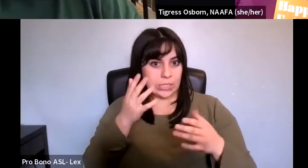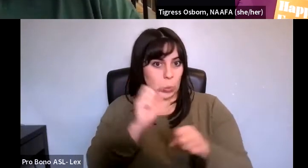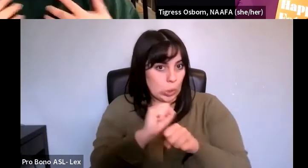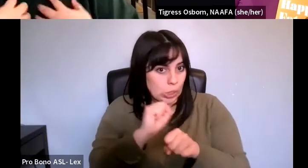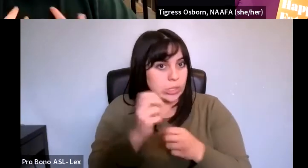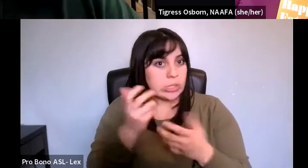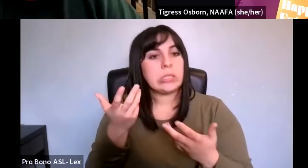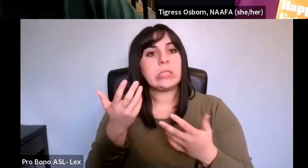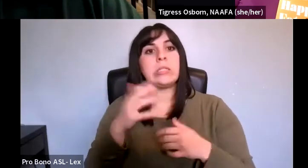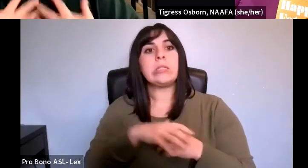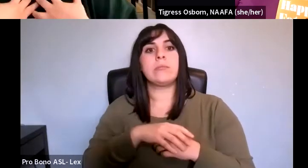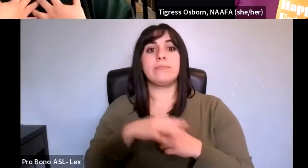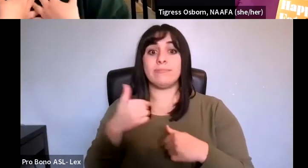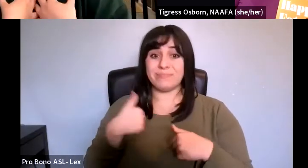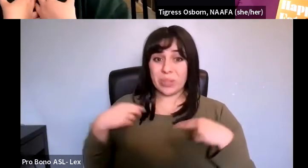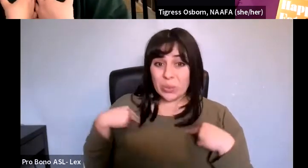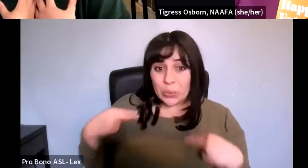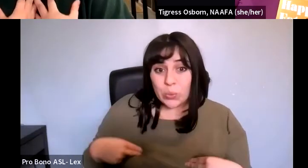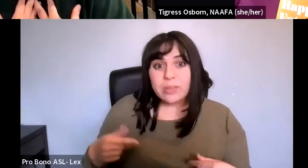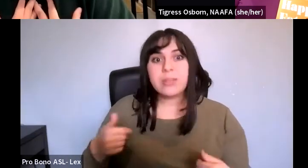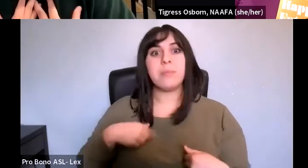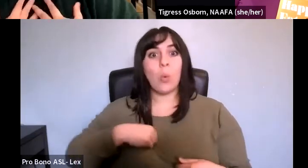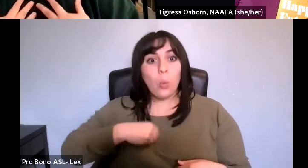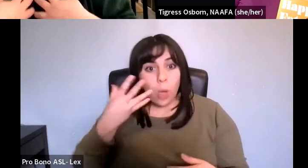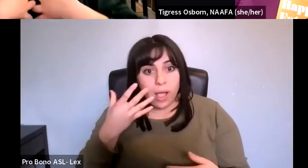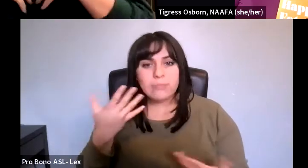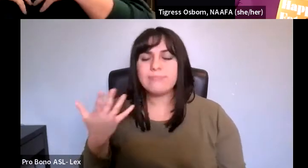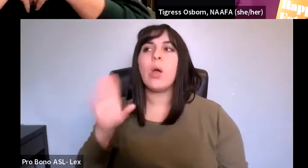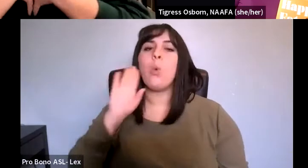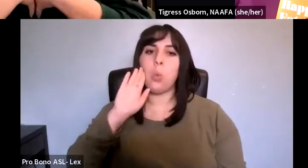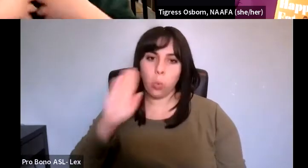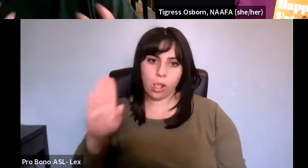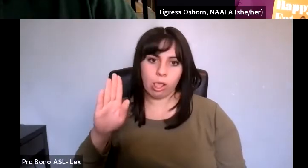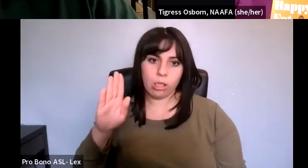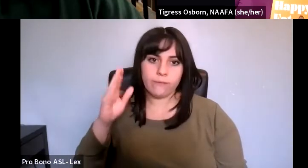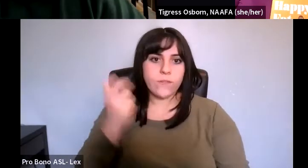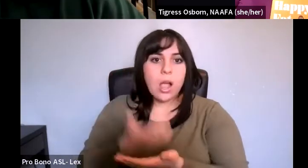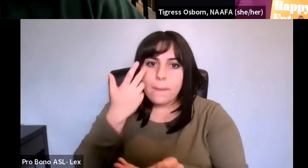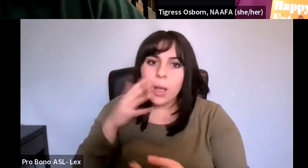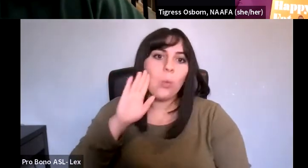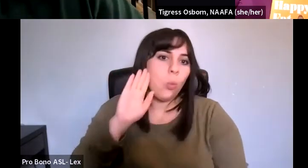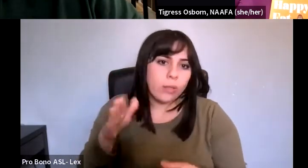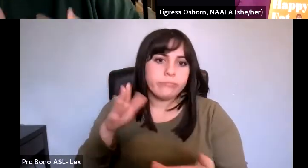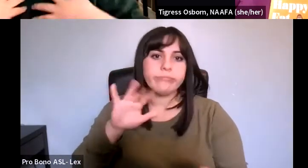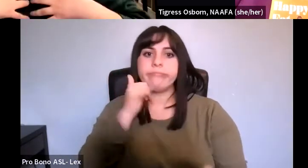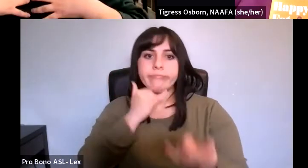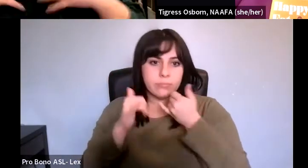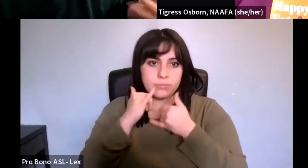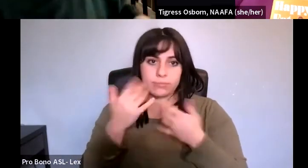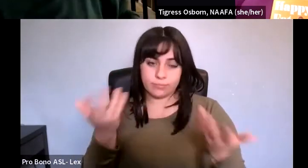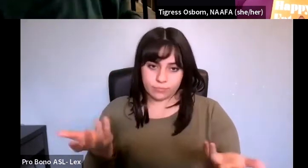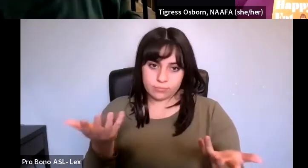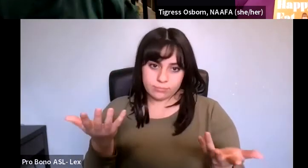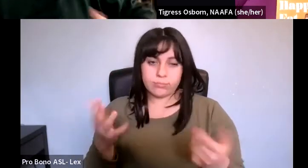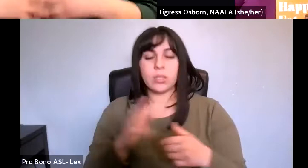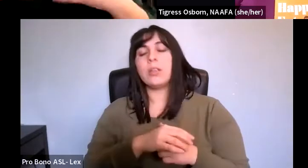being and I'm white. Like I'm gonna fuck up. Like I'm socialized to being a horrible person. So part